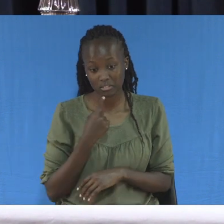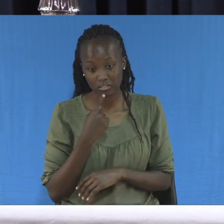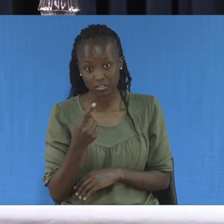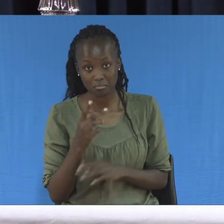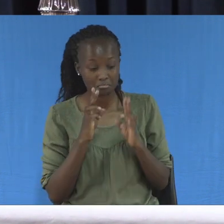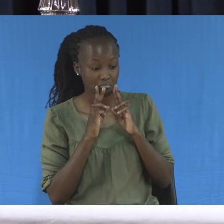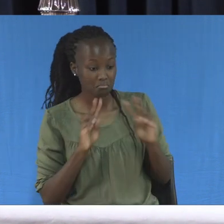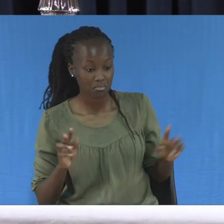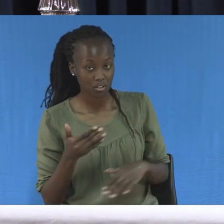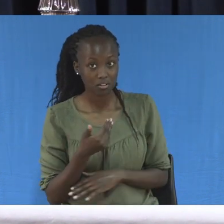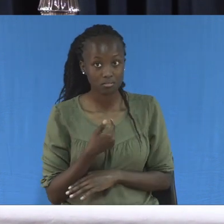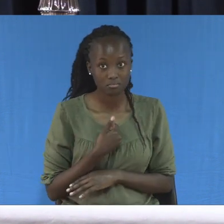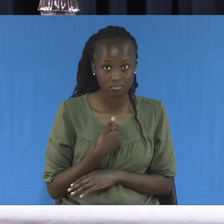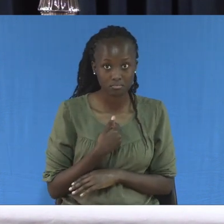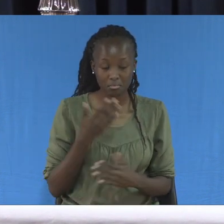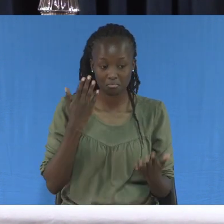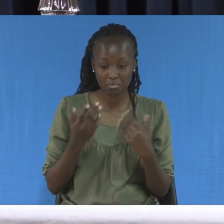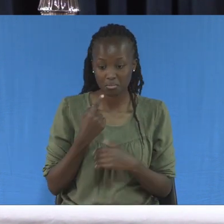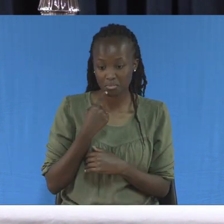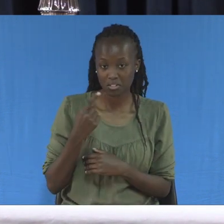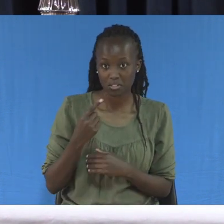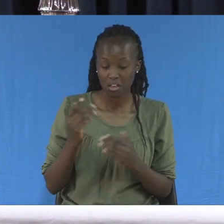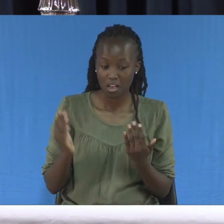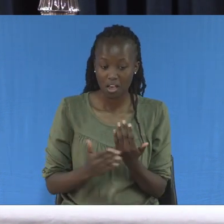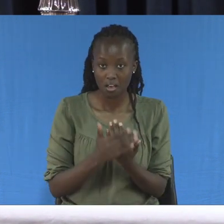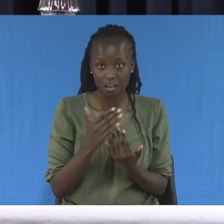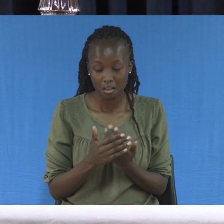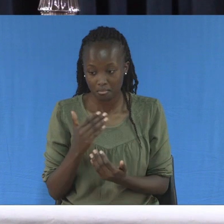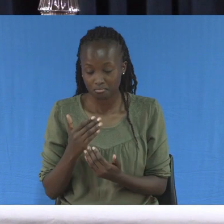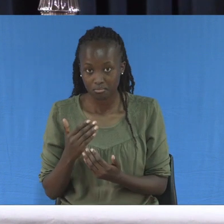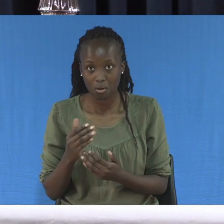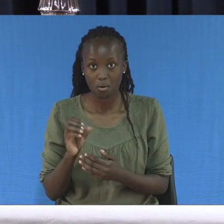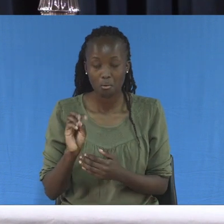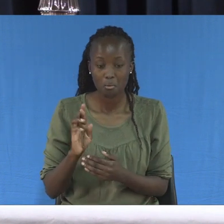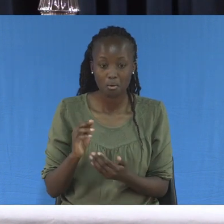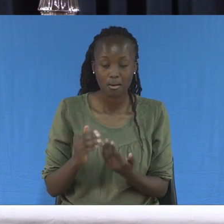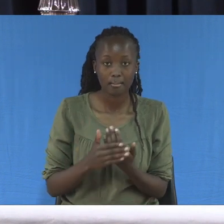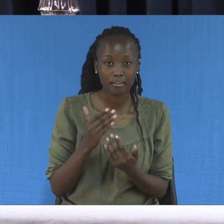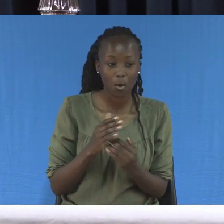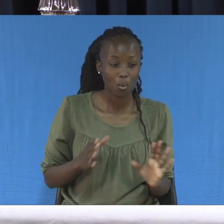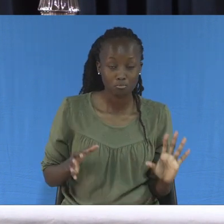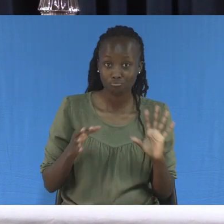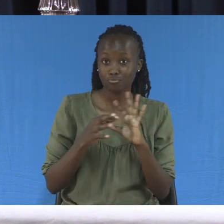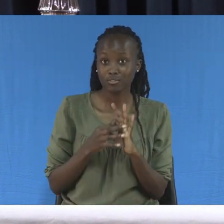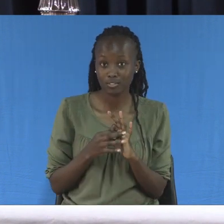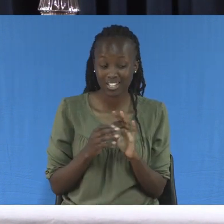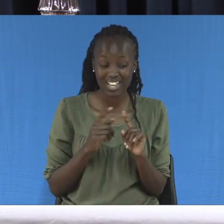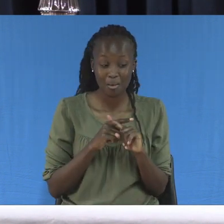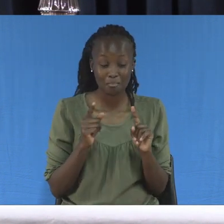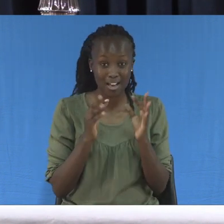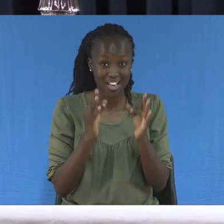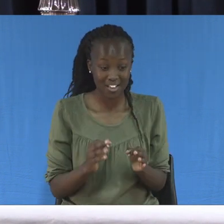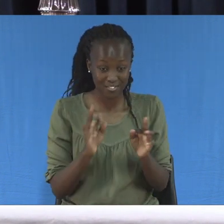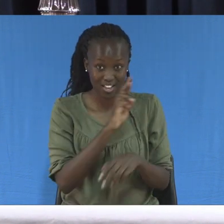for peace, will advocate for charity, will advocate for unity, as long